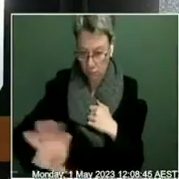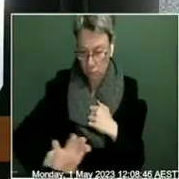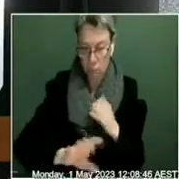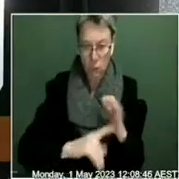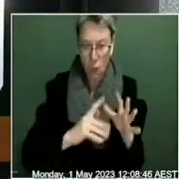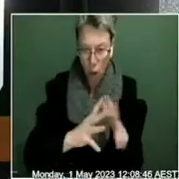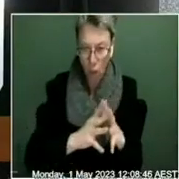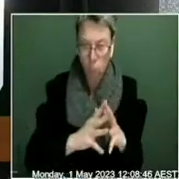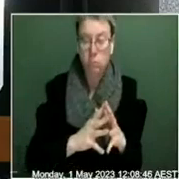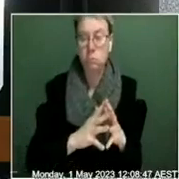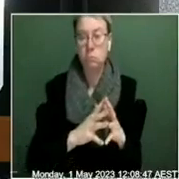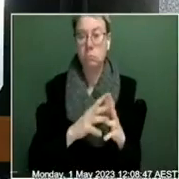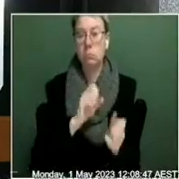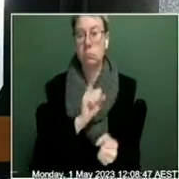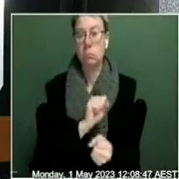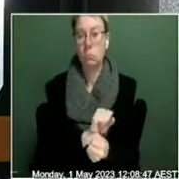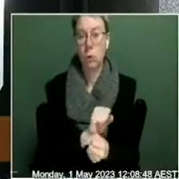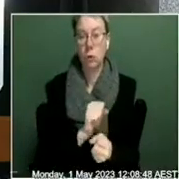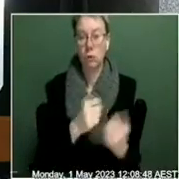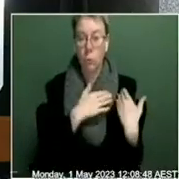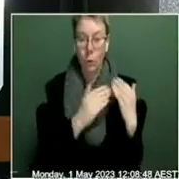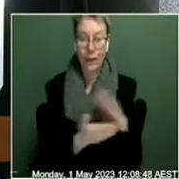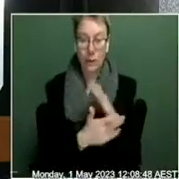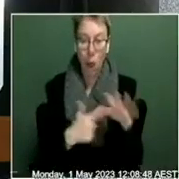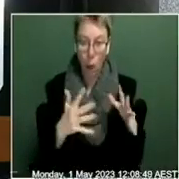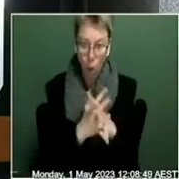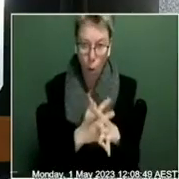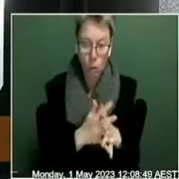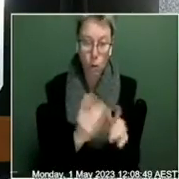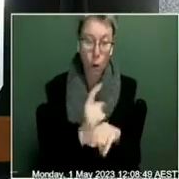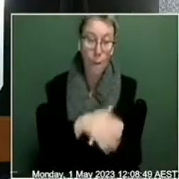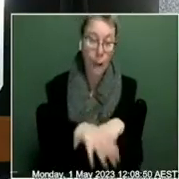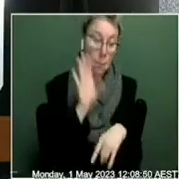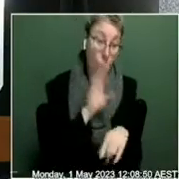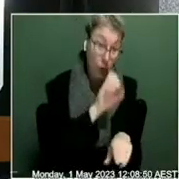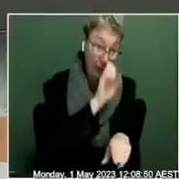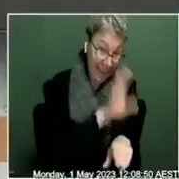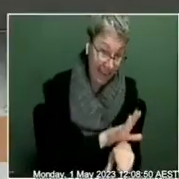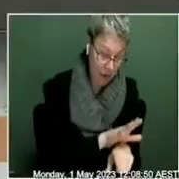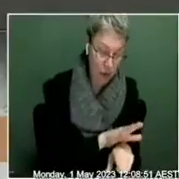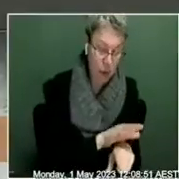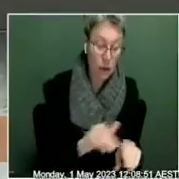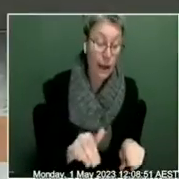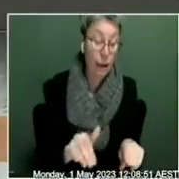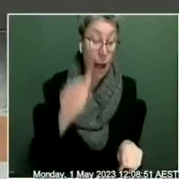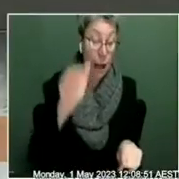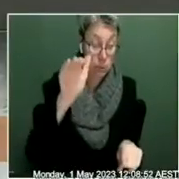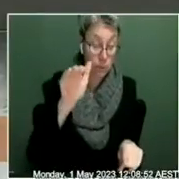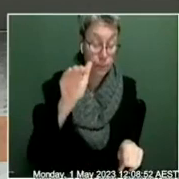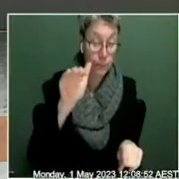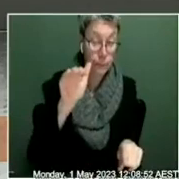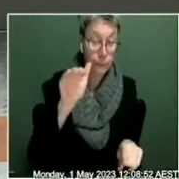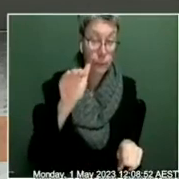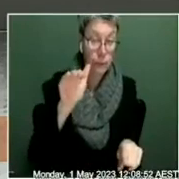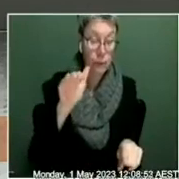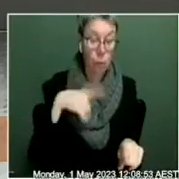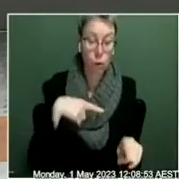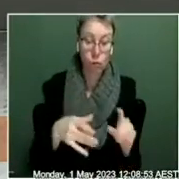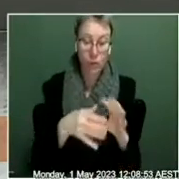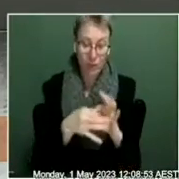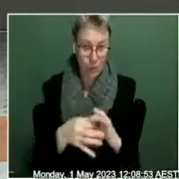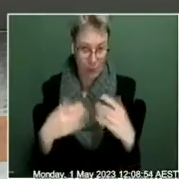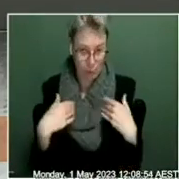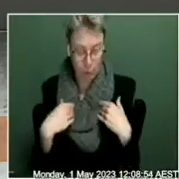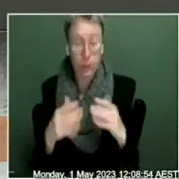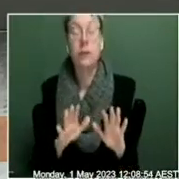On Anzac Day, the President of the Royal Australian College of Paediatricians, Jacqueline Small, came out in the press saying that many children